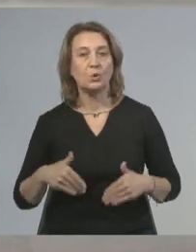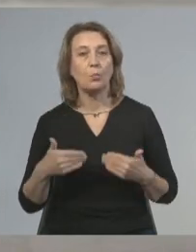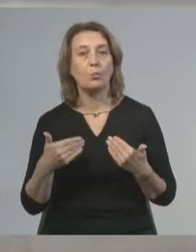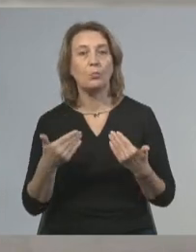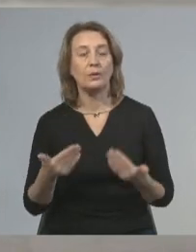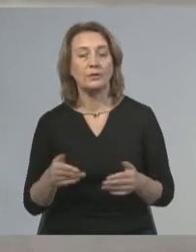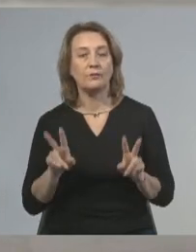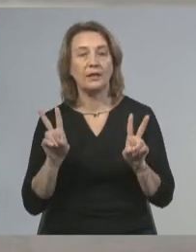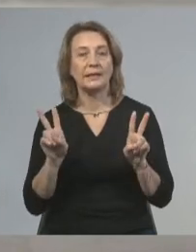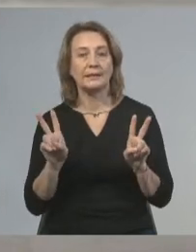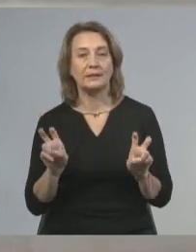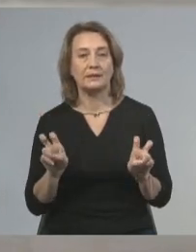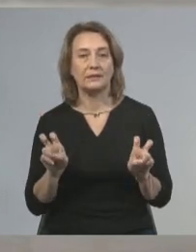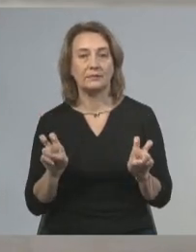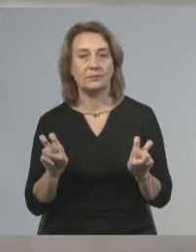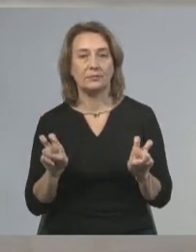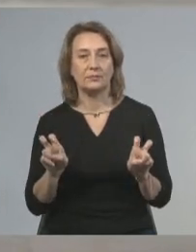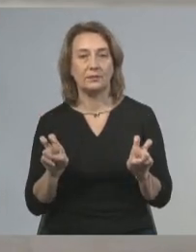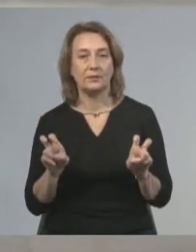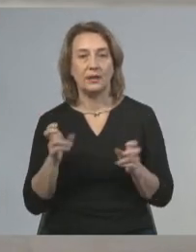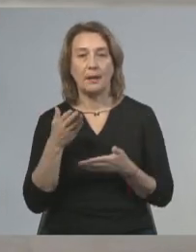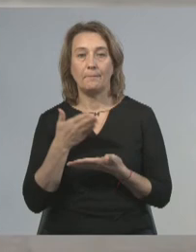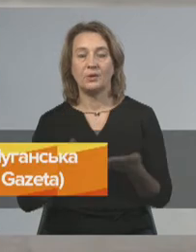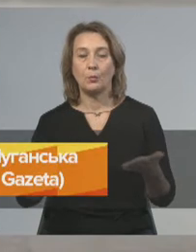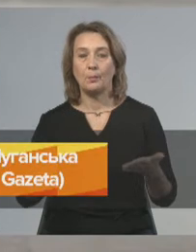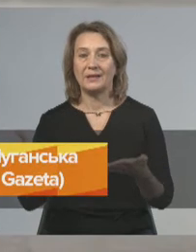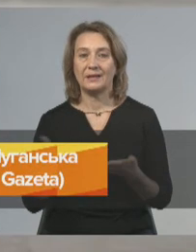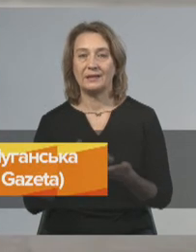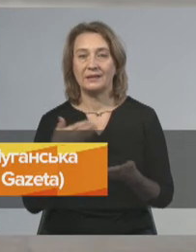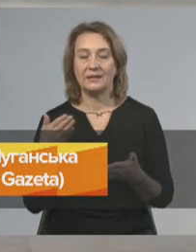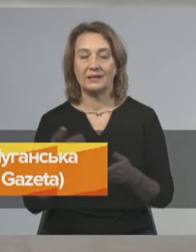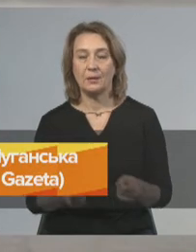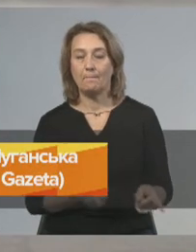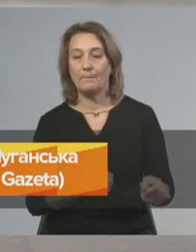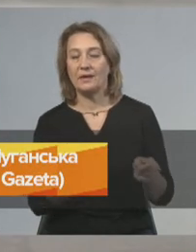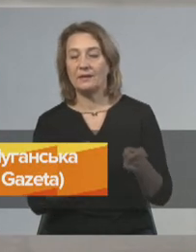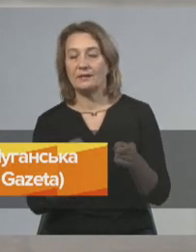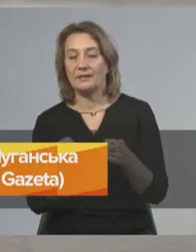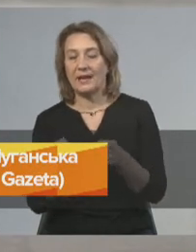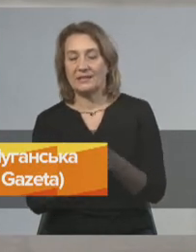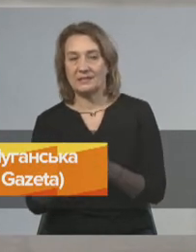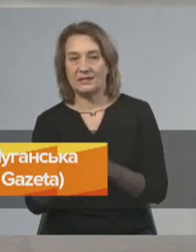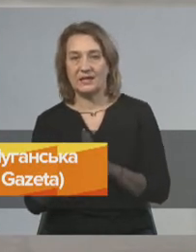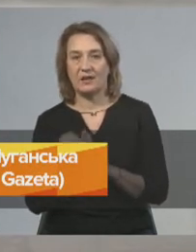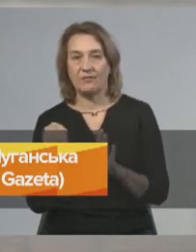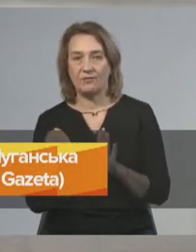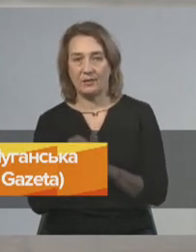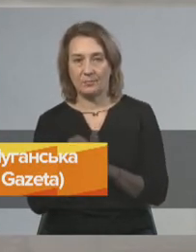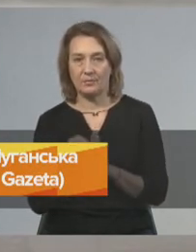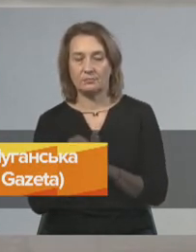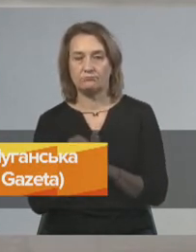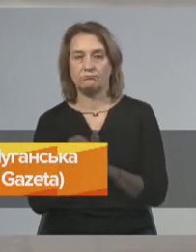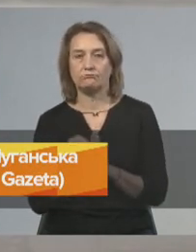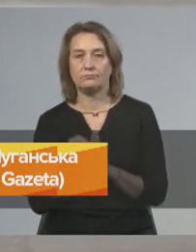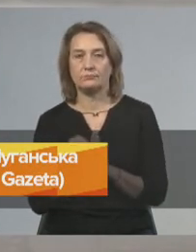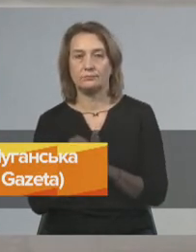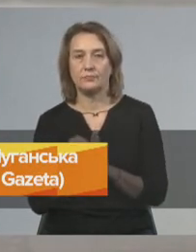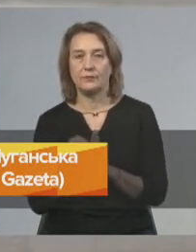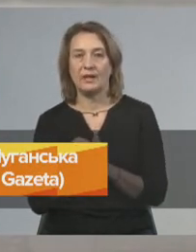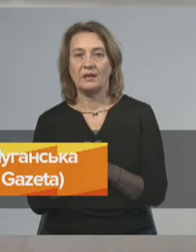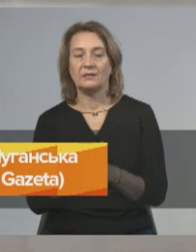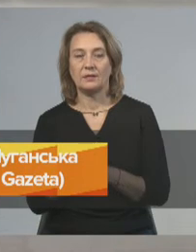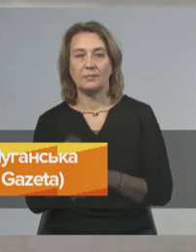for having proposed for having suggested to discuss this topic of the